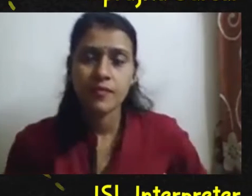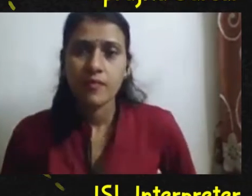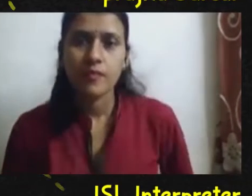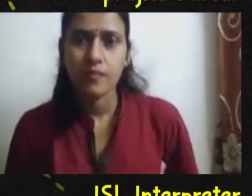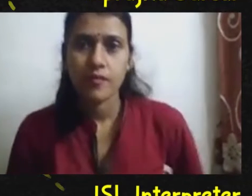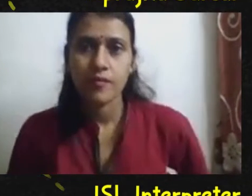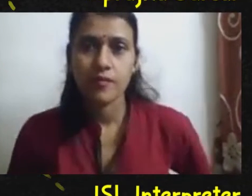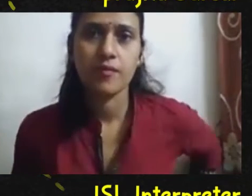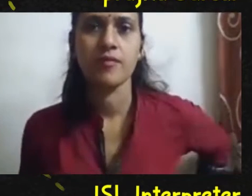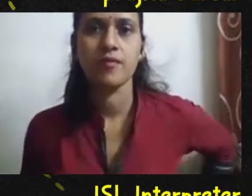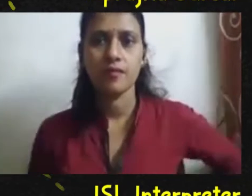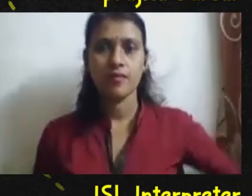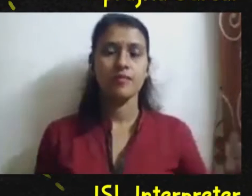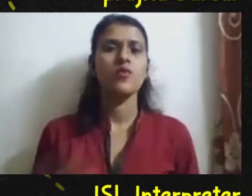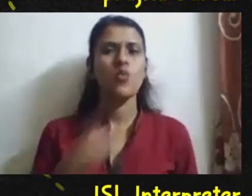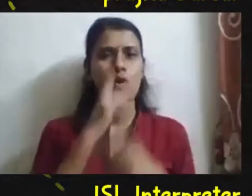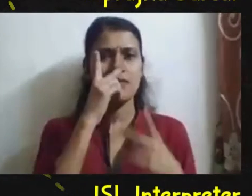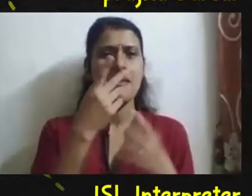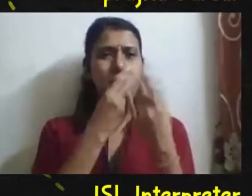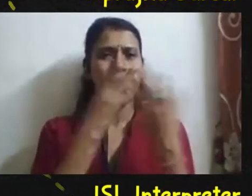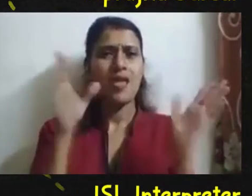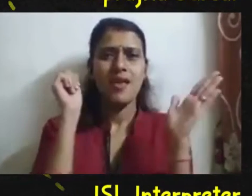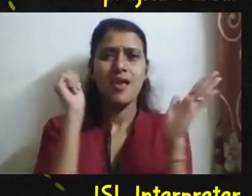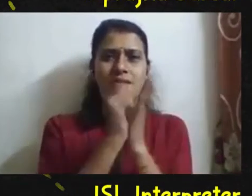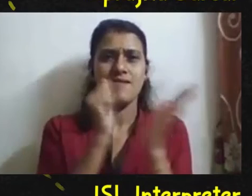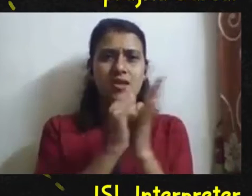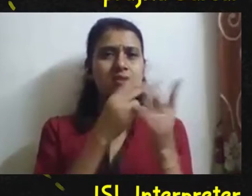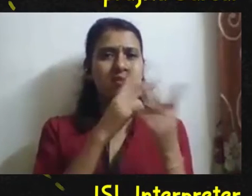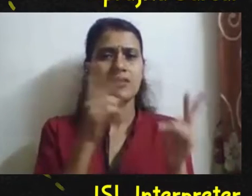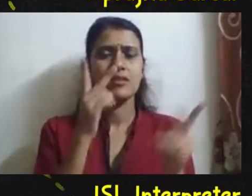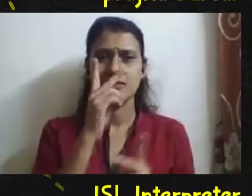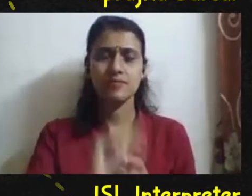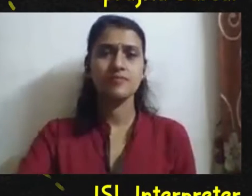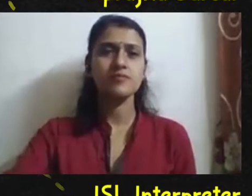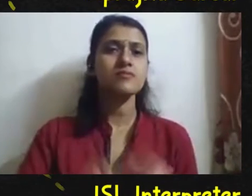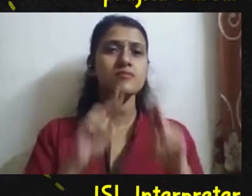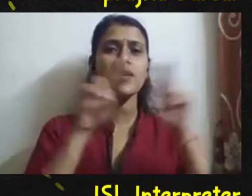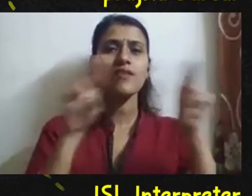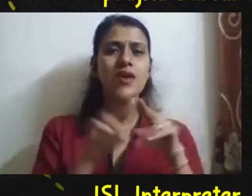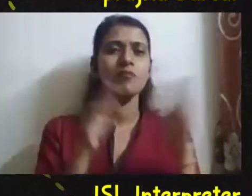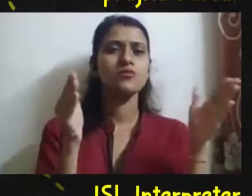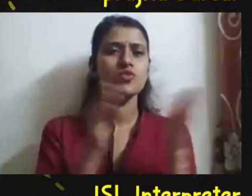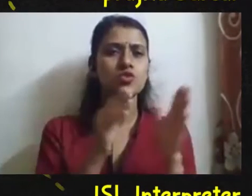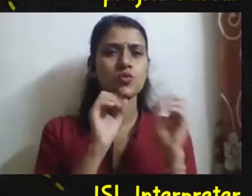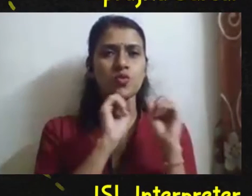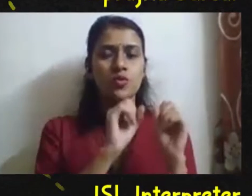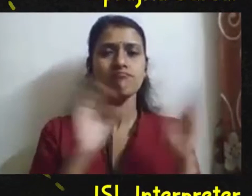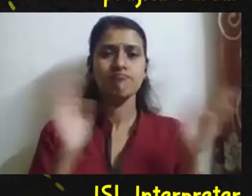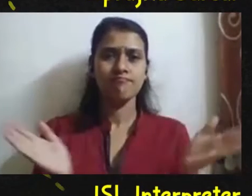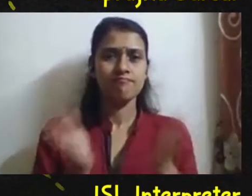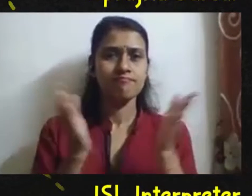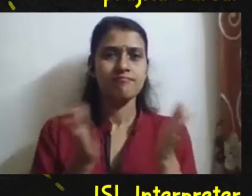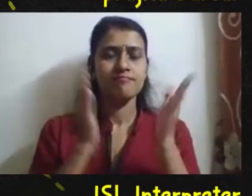several such advertisements that show that there's a nuclear family that the state is encouraging.